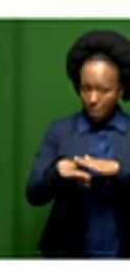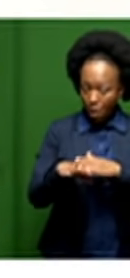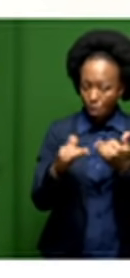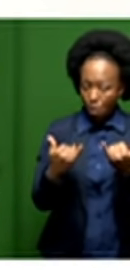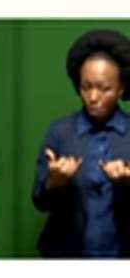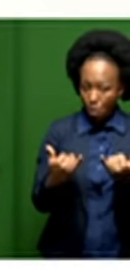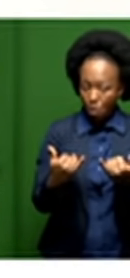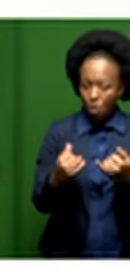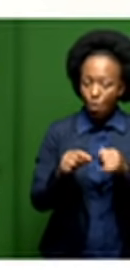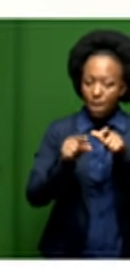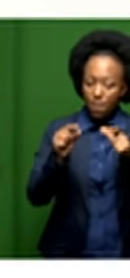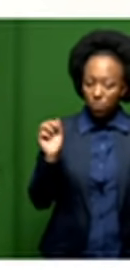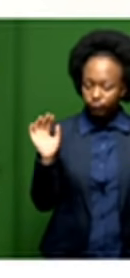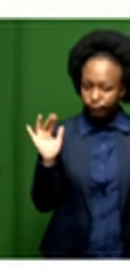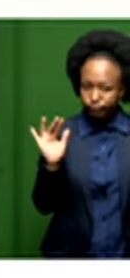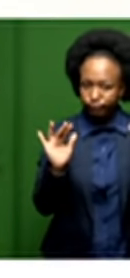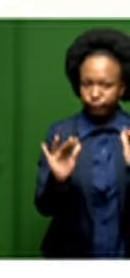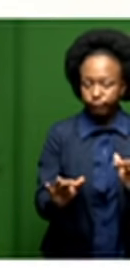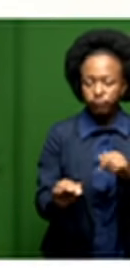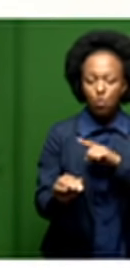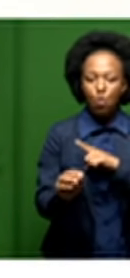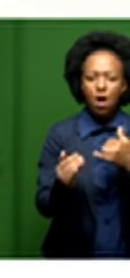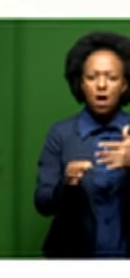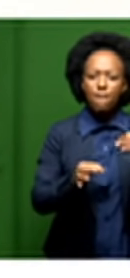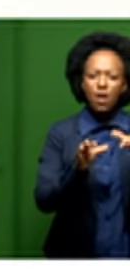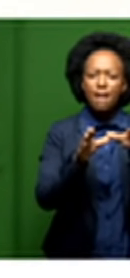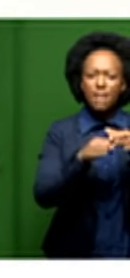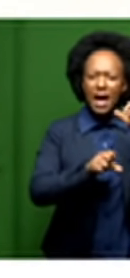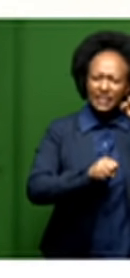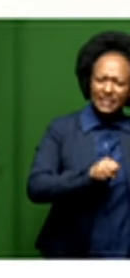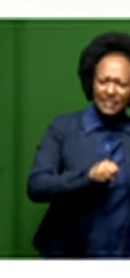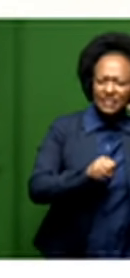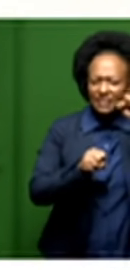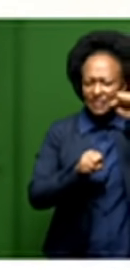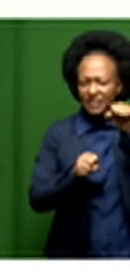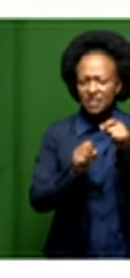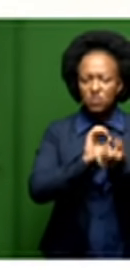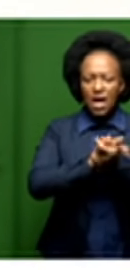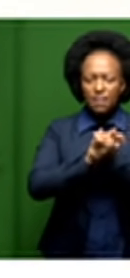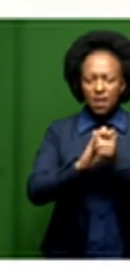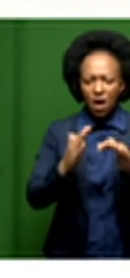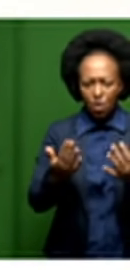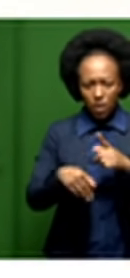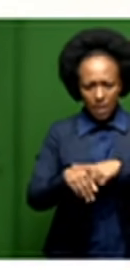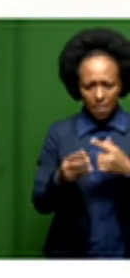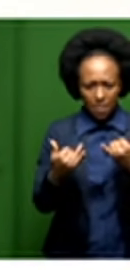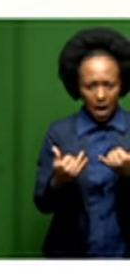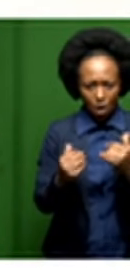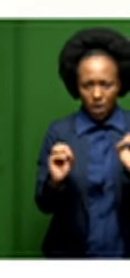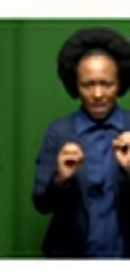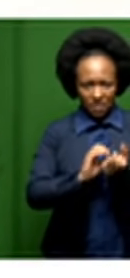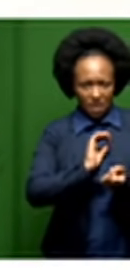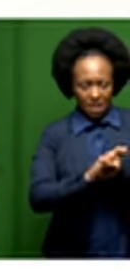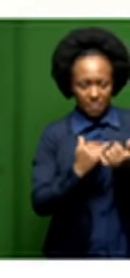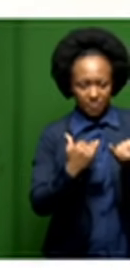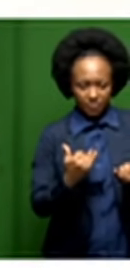sort of have more people gathering. But, political rallies, doing what usually happens during this time has not happened, except